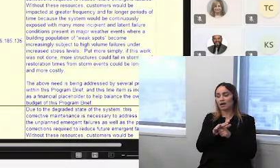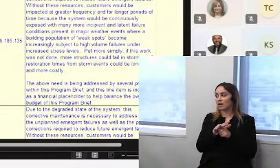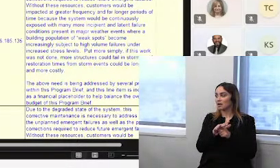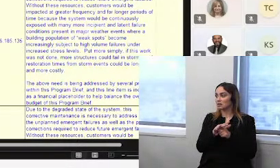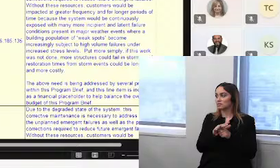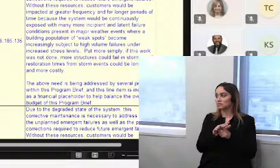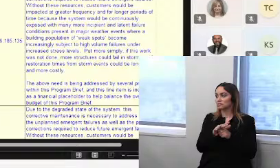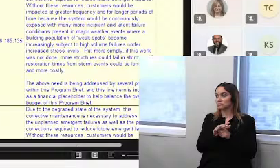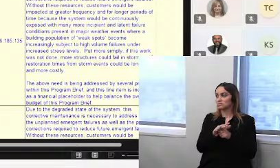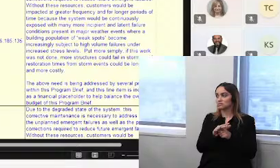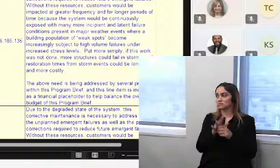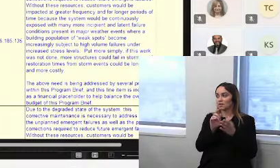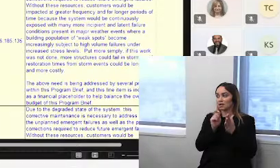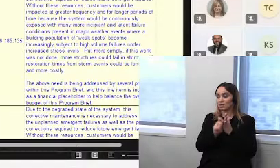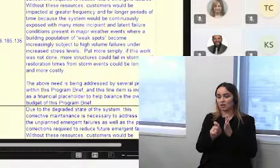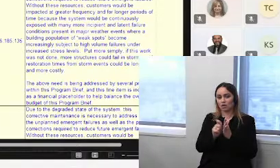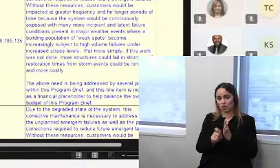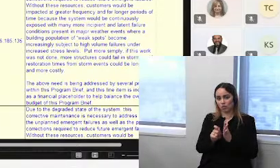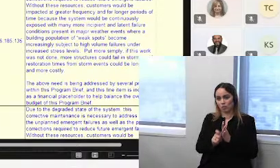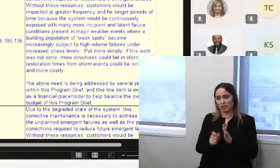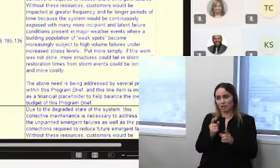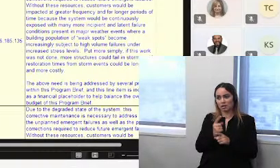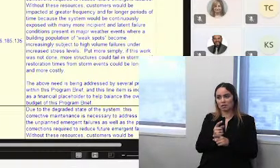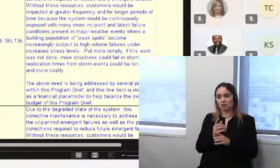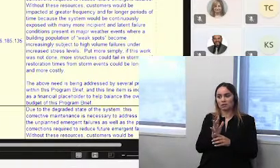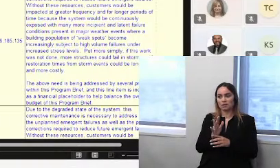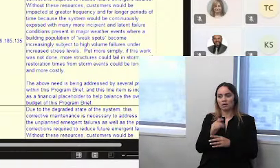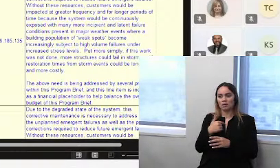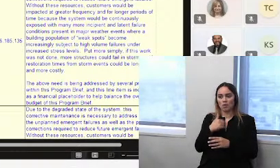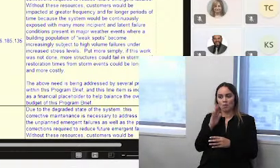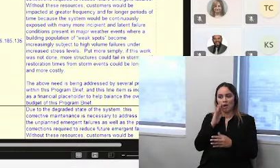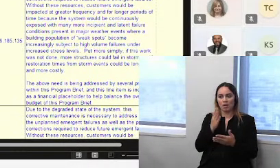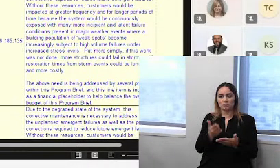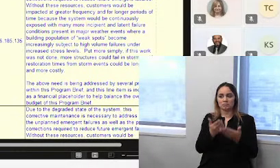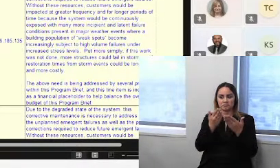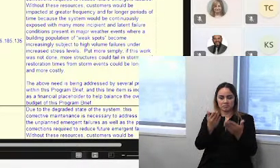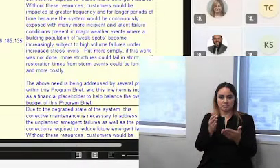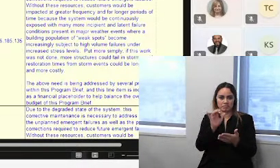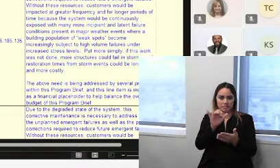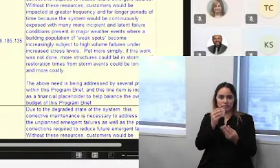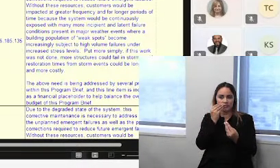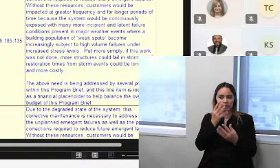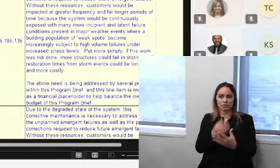wrote it down and will be providing that information. All right, thank you. On this side.